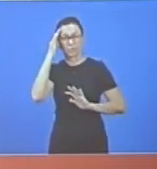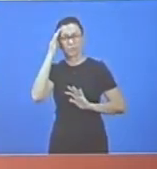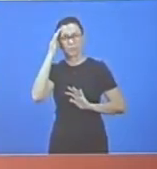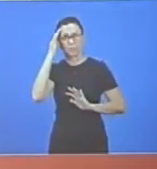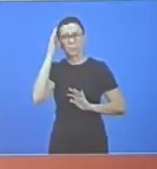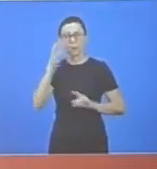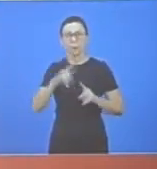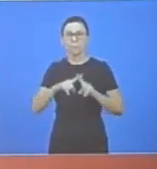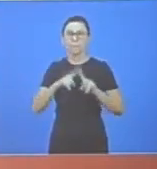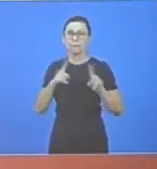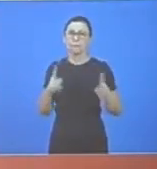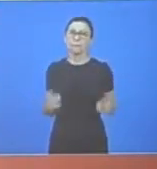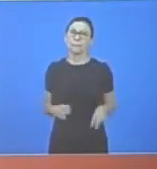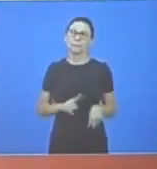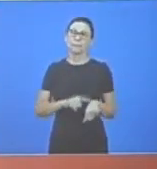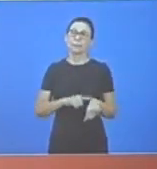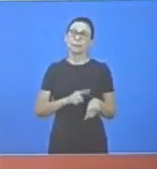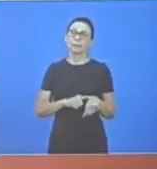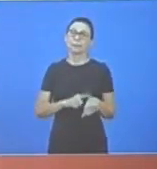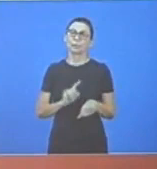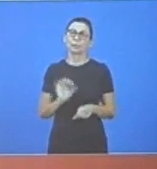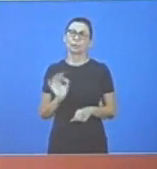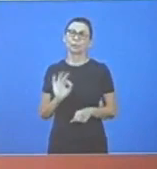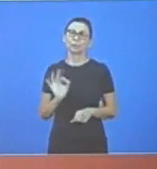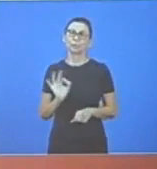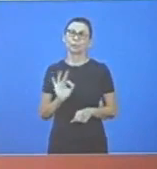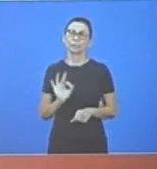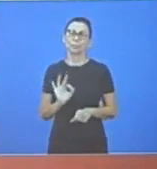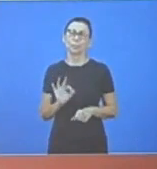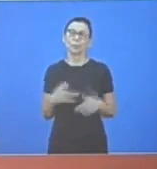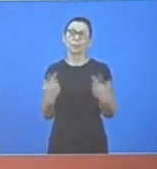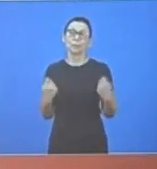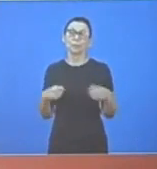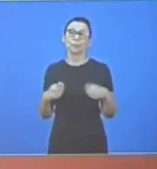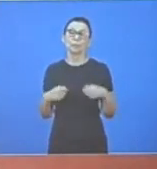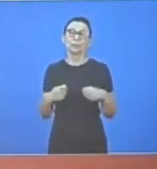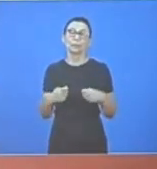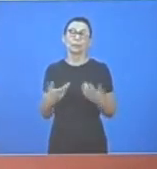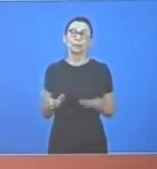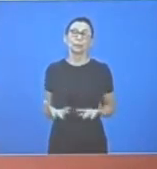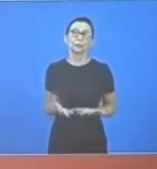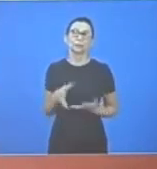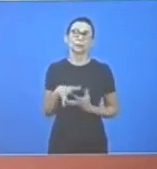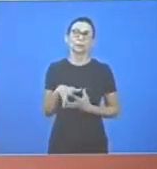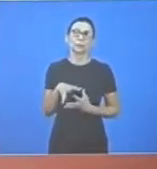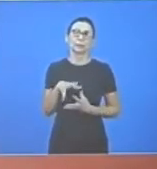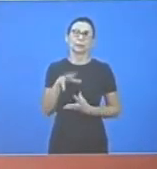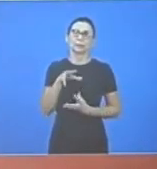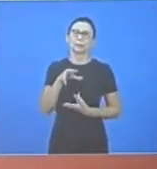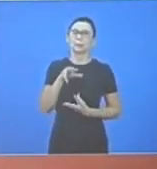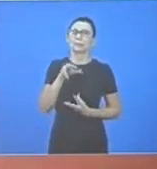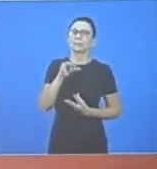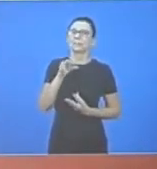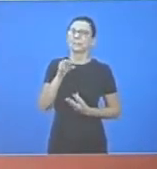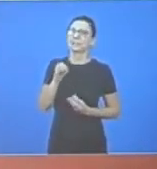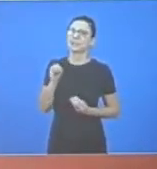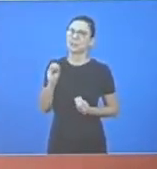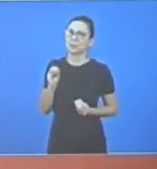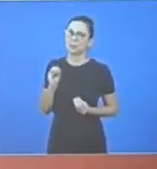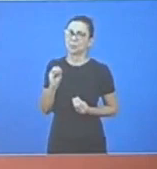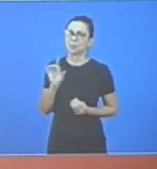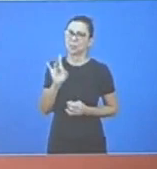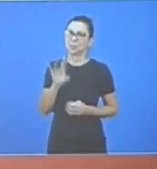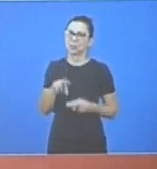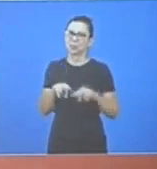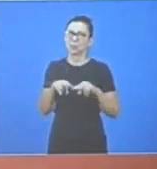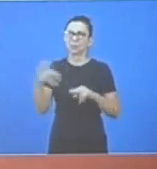There's moments that the interpretation doesn't work. You need to go deeper to reach the soul.